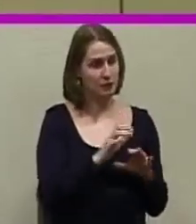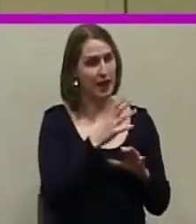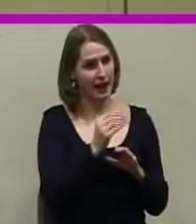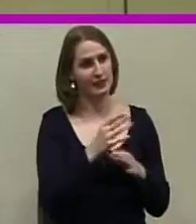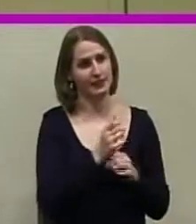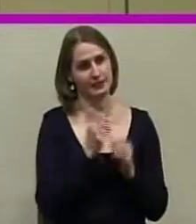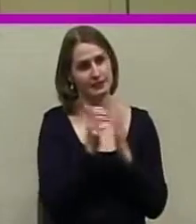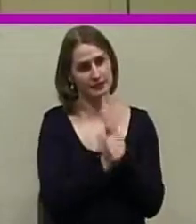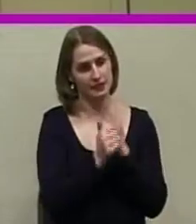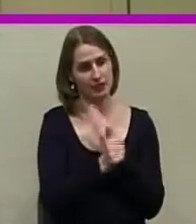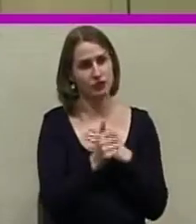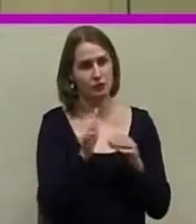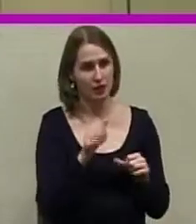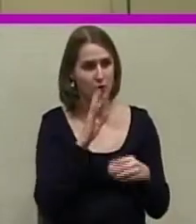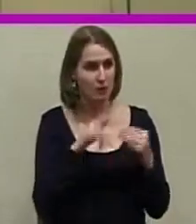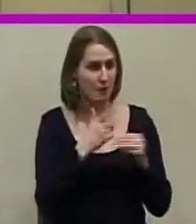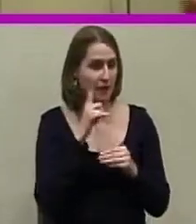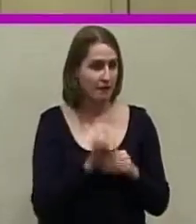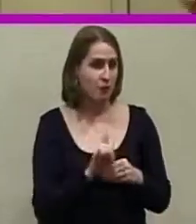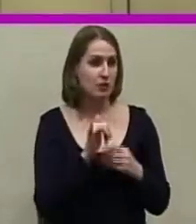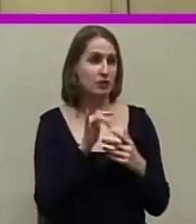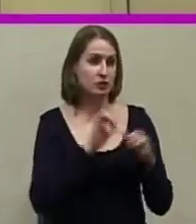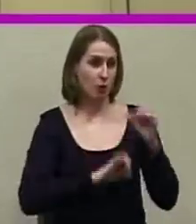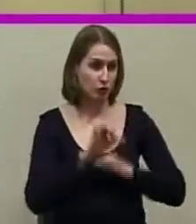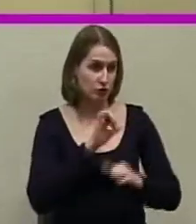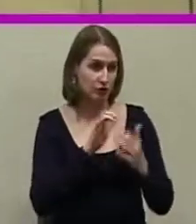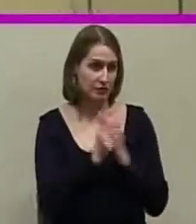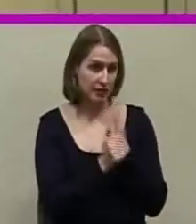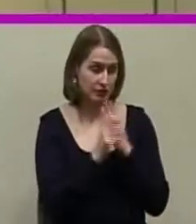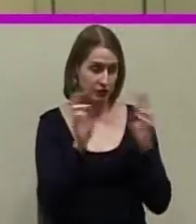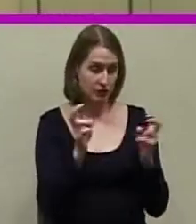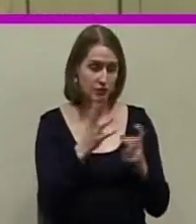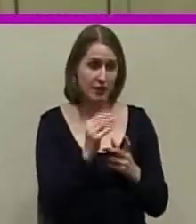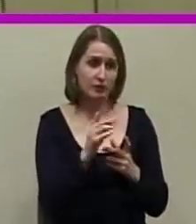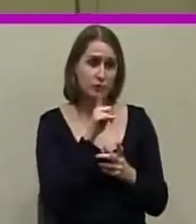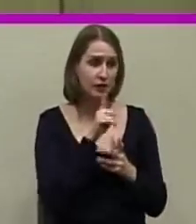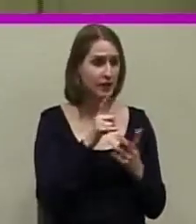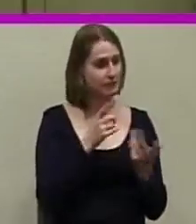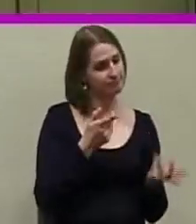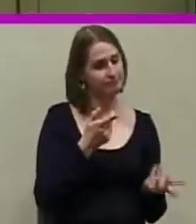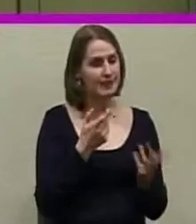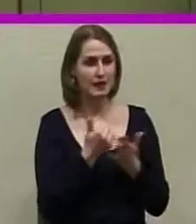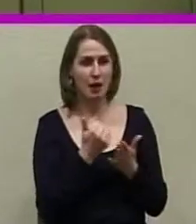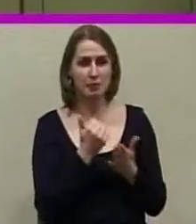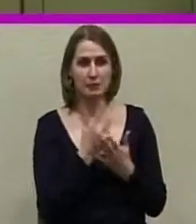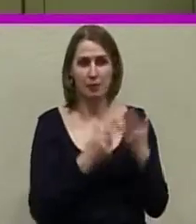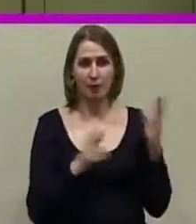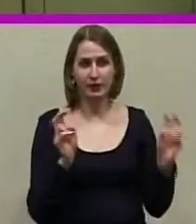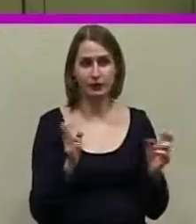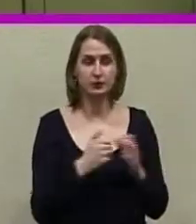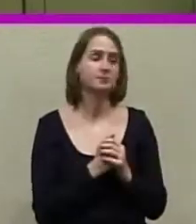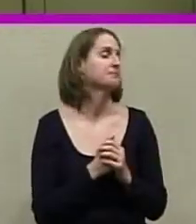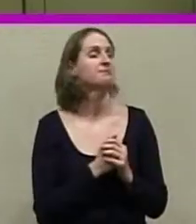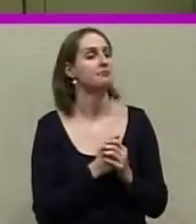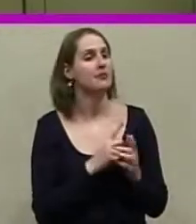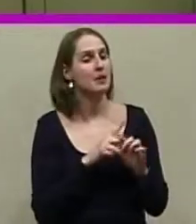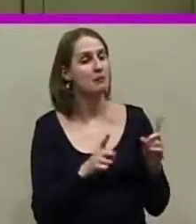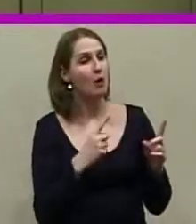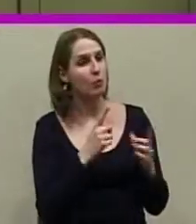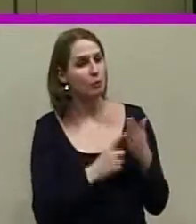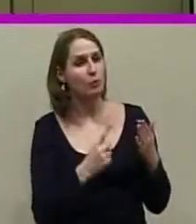around some social skill issues and problem solving where I'm actually feeding into both issues. Right? What we want to ultimately come up